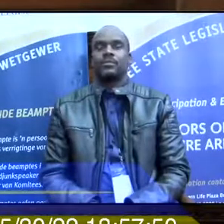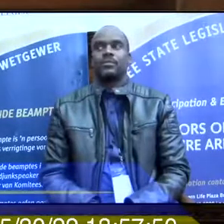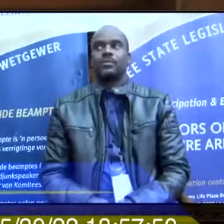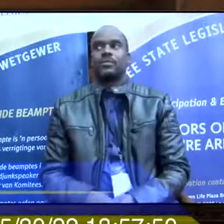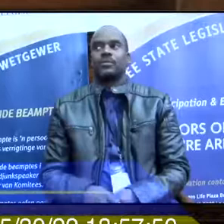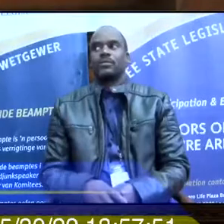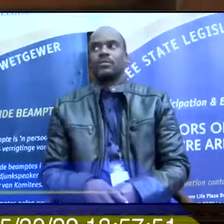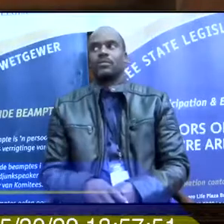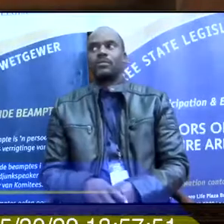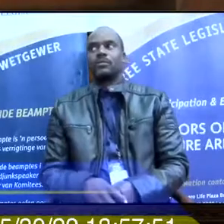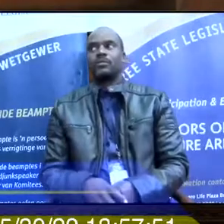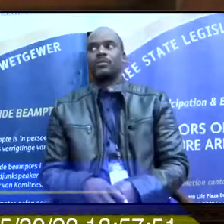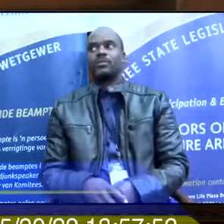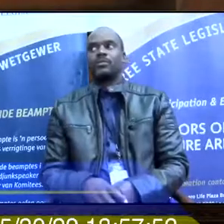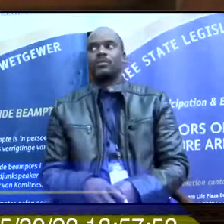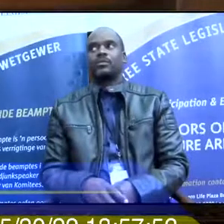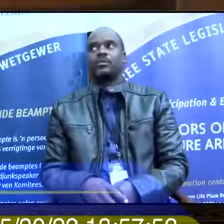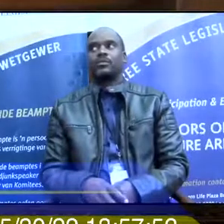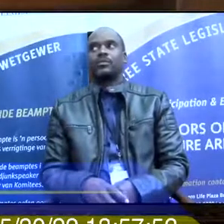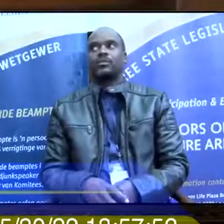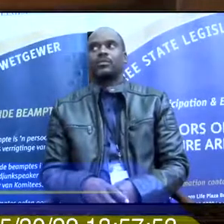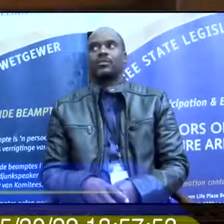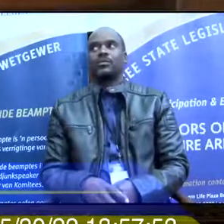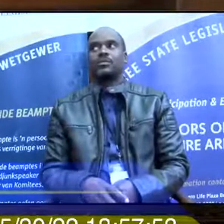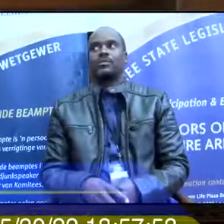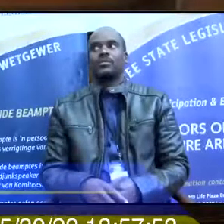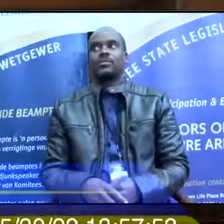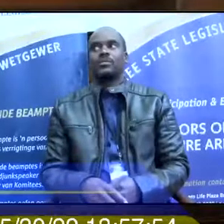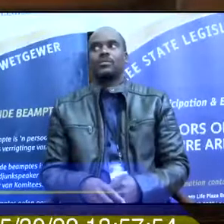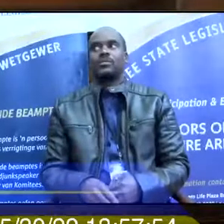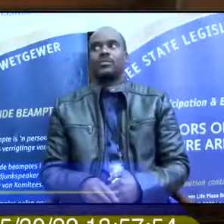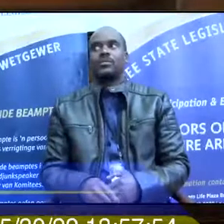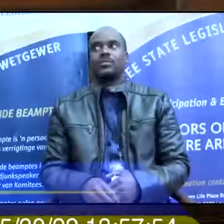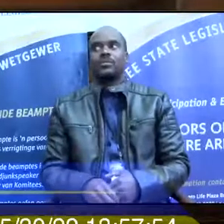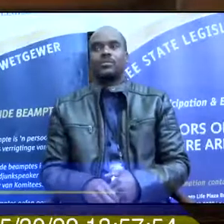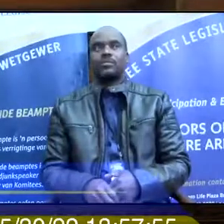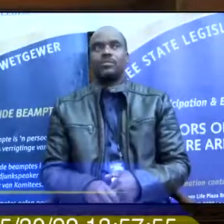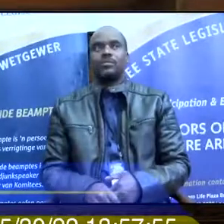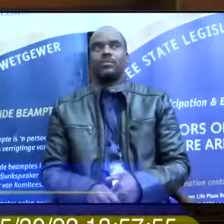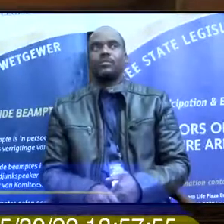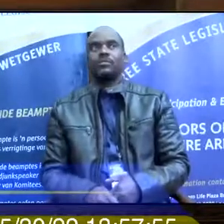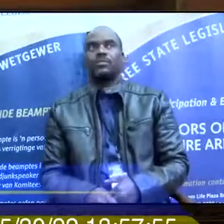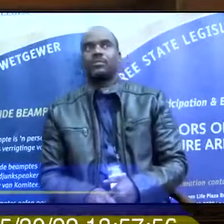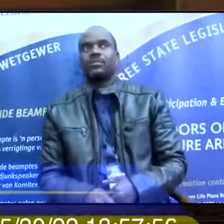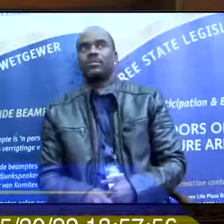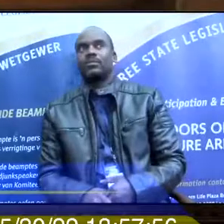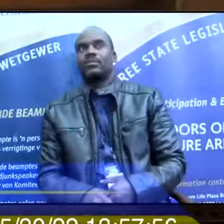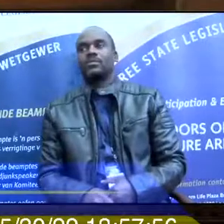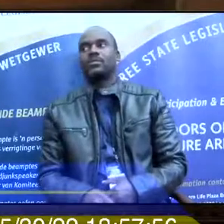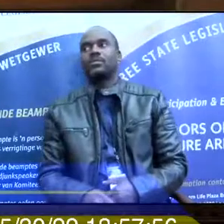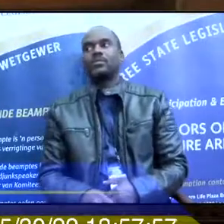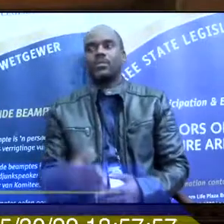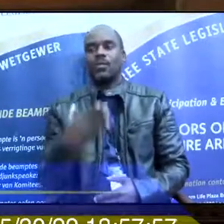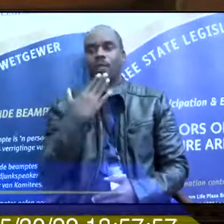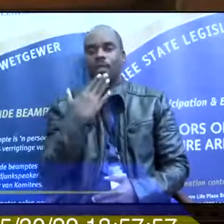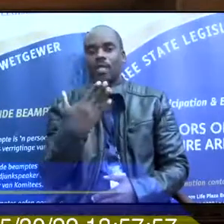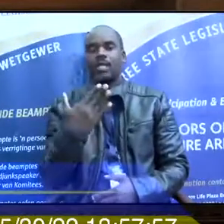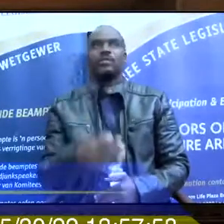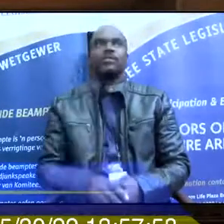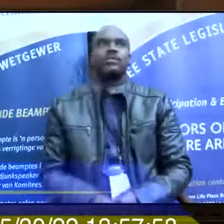finance for lunch let's go and enjoy it and come back energized thank you very much